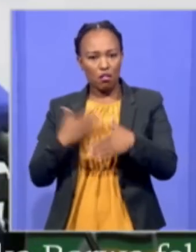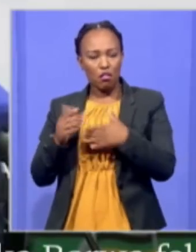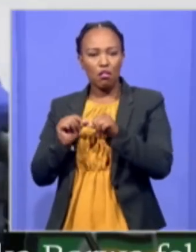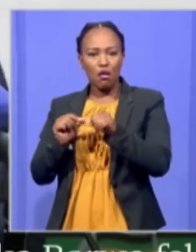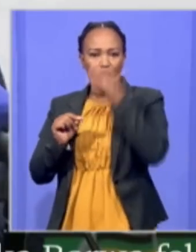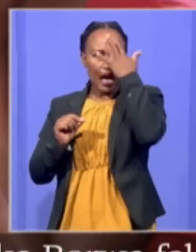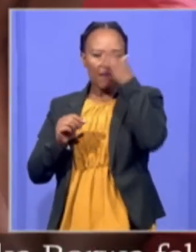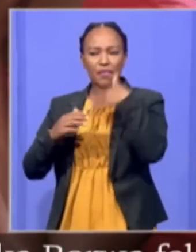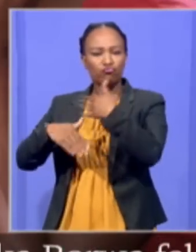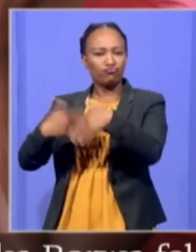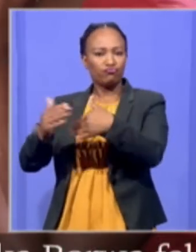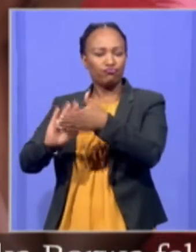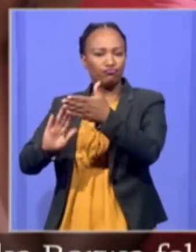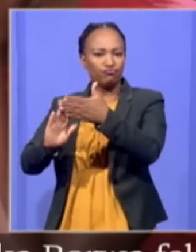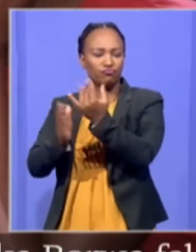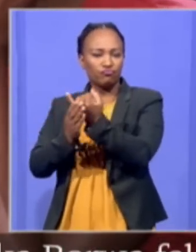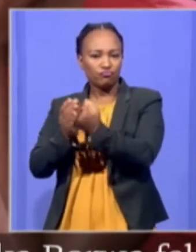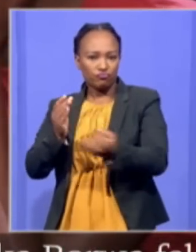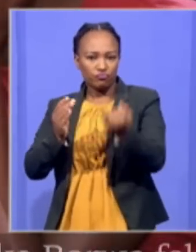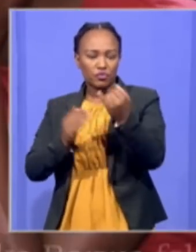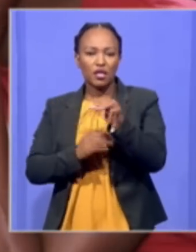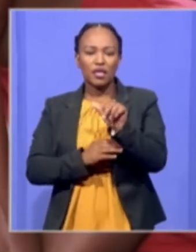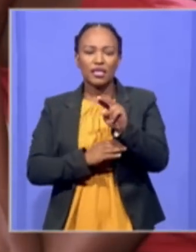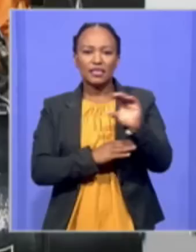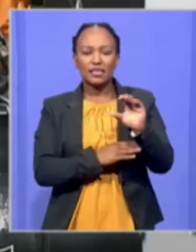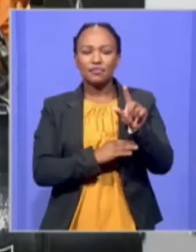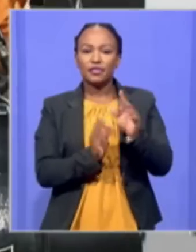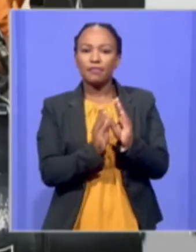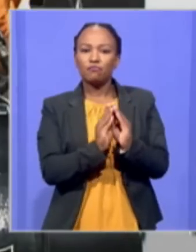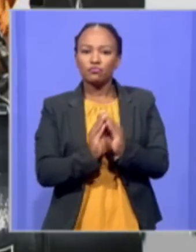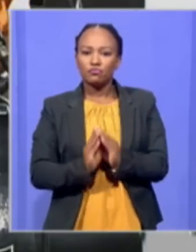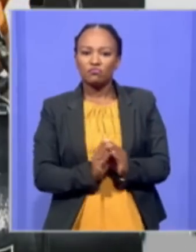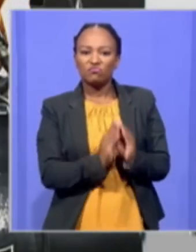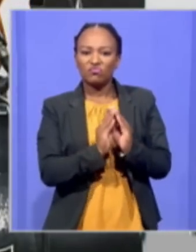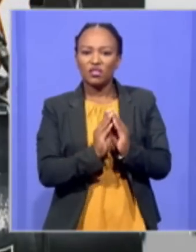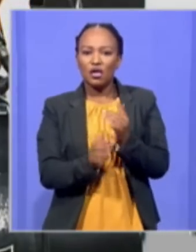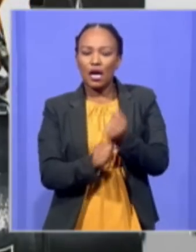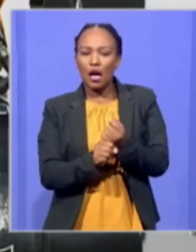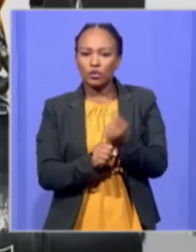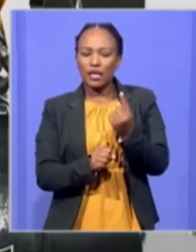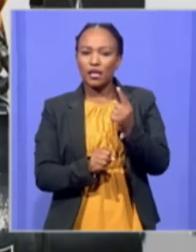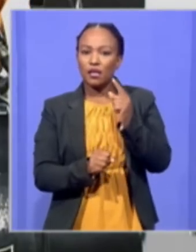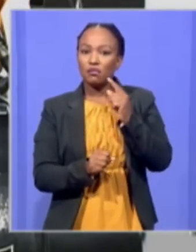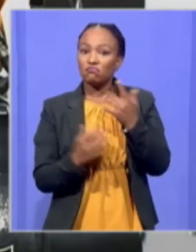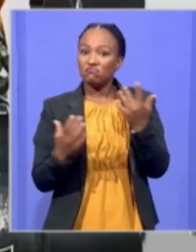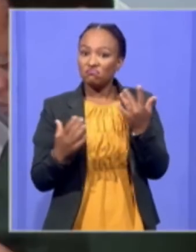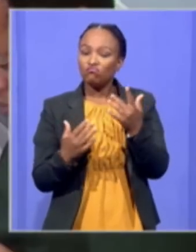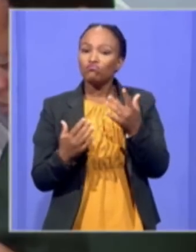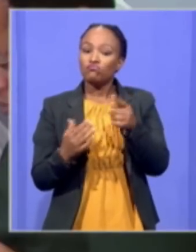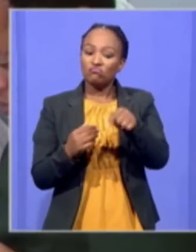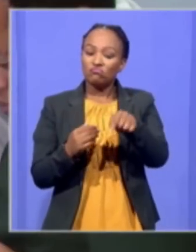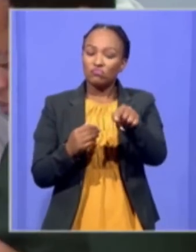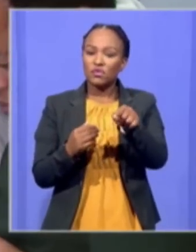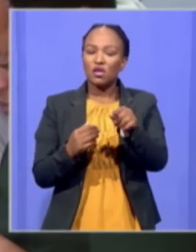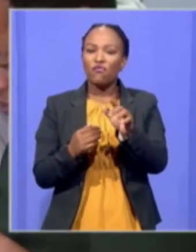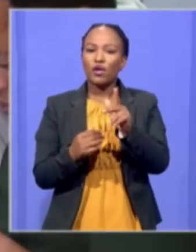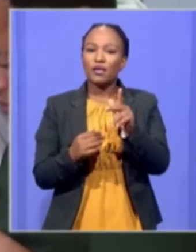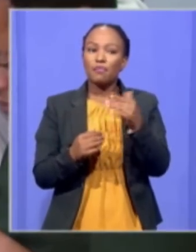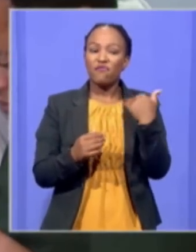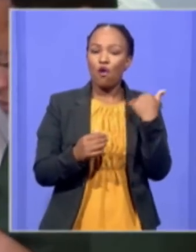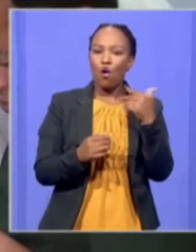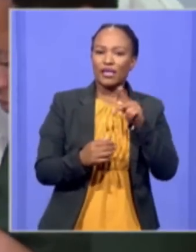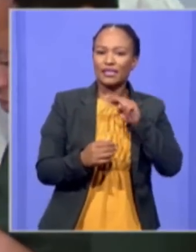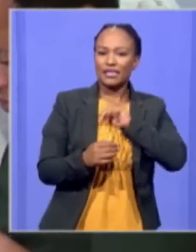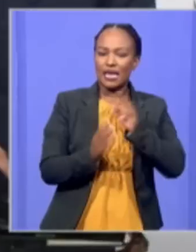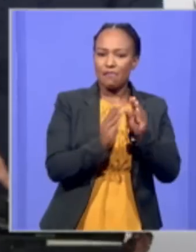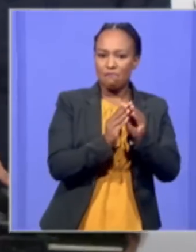independently. Go letetše gore ANC kopane le boetapele bja yona ba Gauteng ka mošupologo morago ga kopano le KZN mabapi le